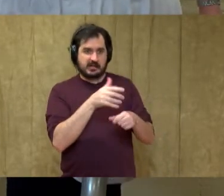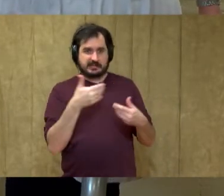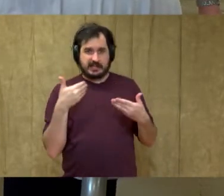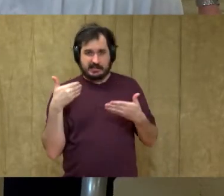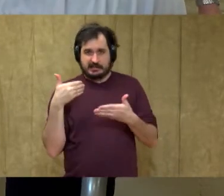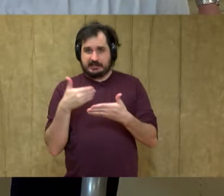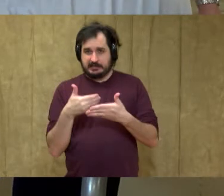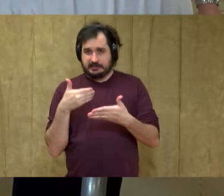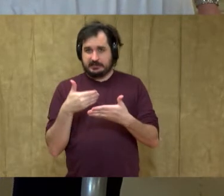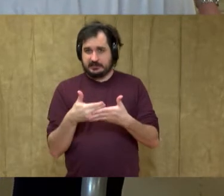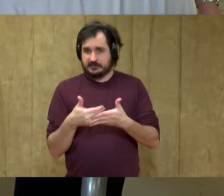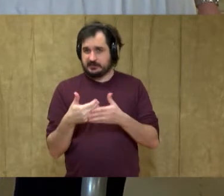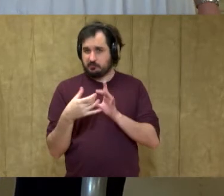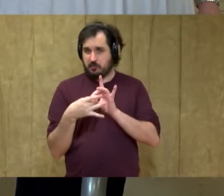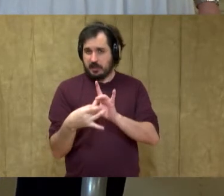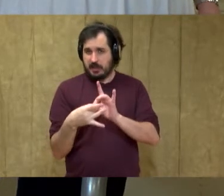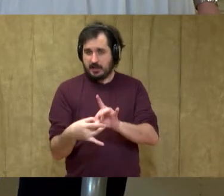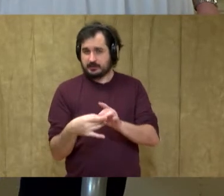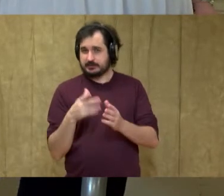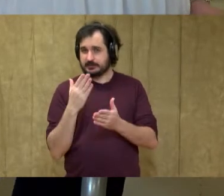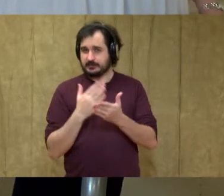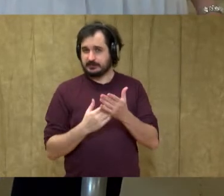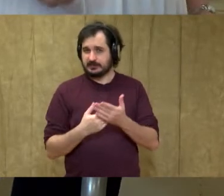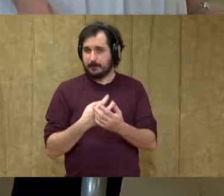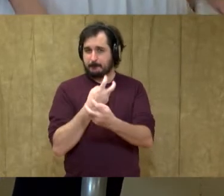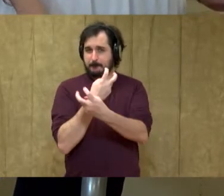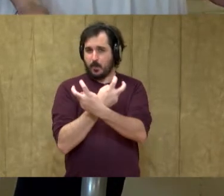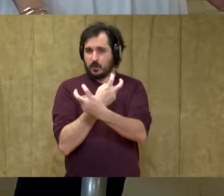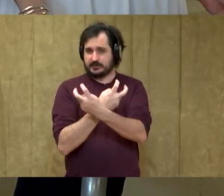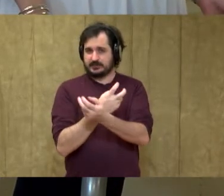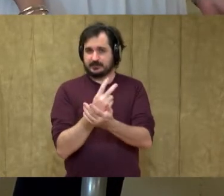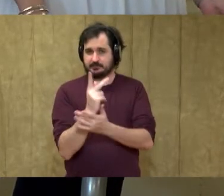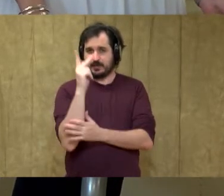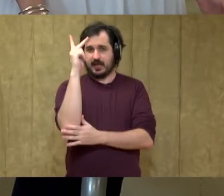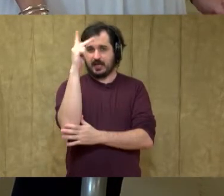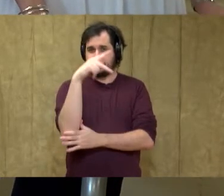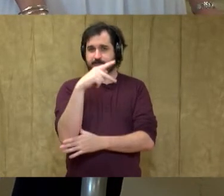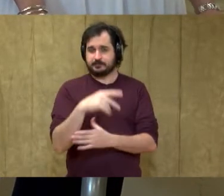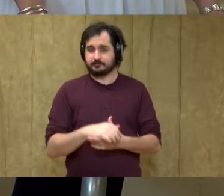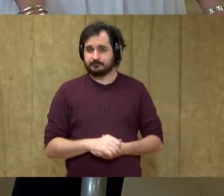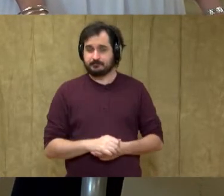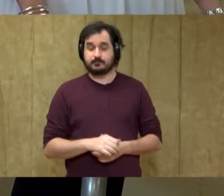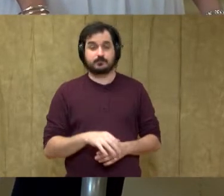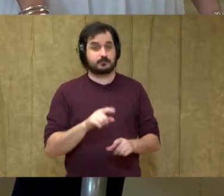I want to be poisoned. But some European